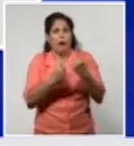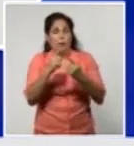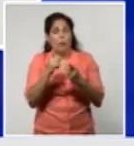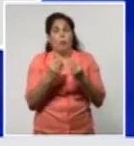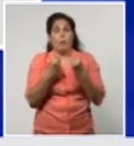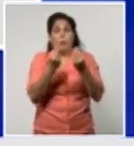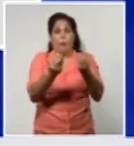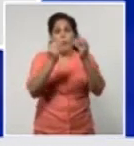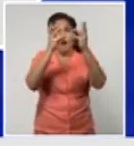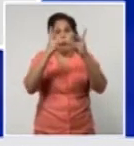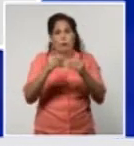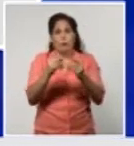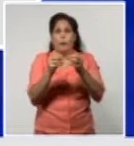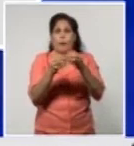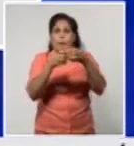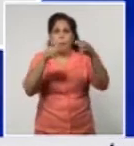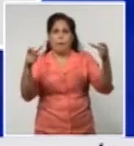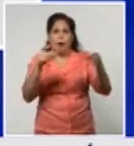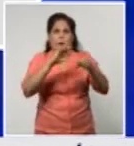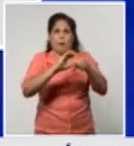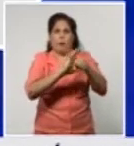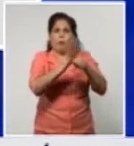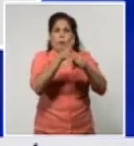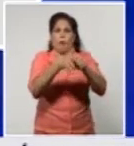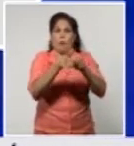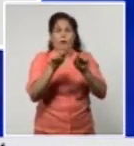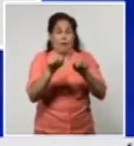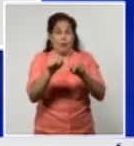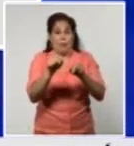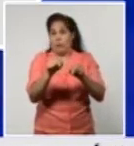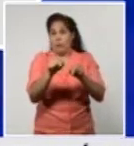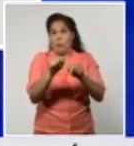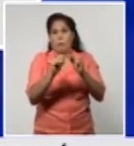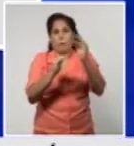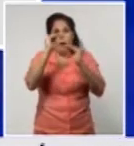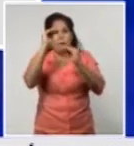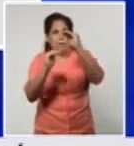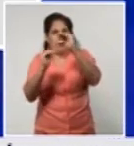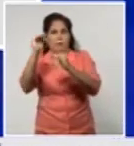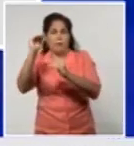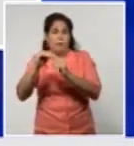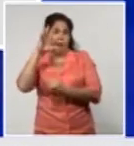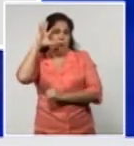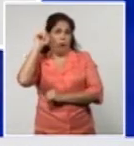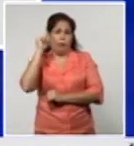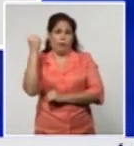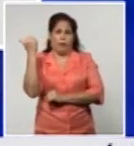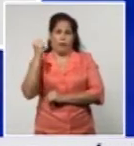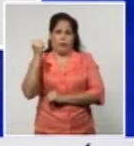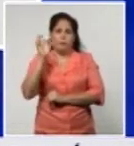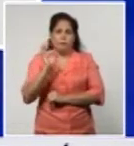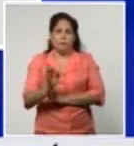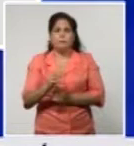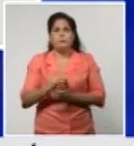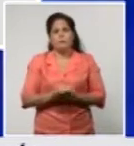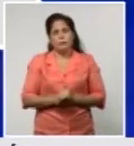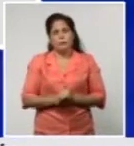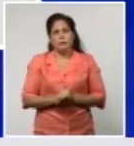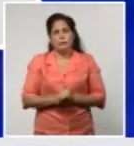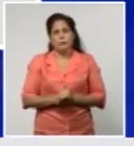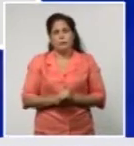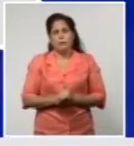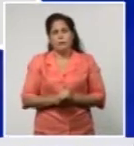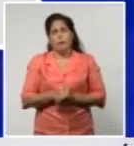the event from Centro Habana. Each one of these events contributed an important number of cases. They